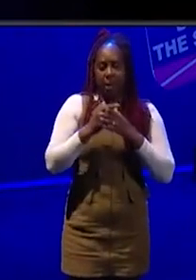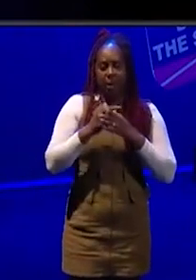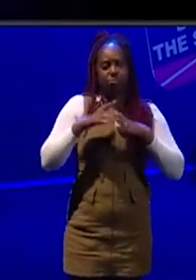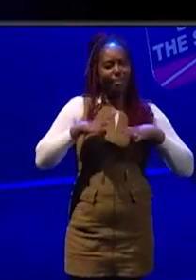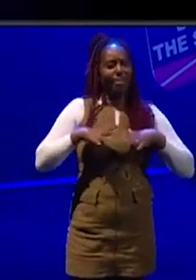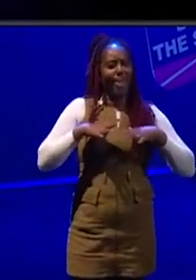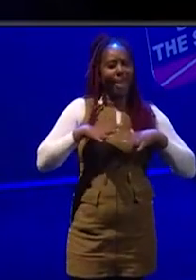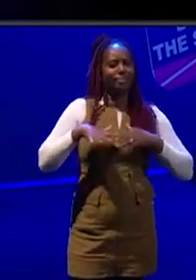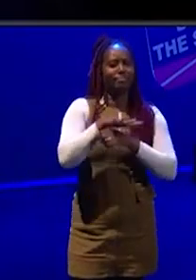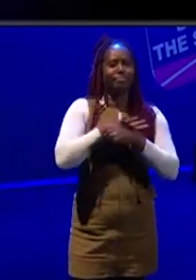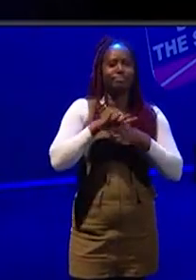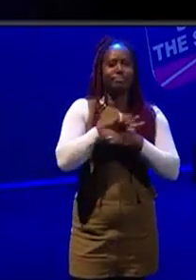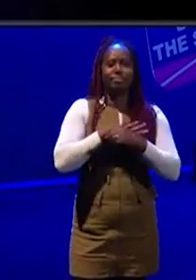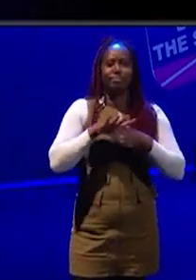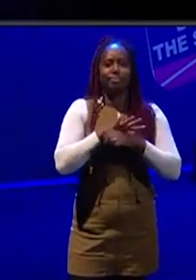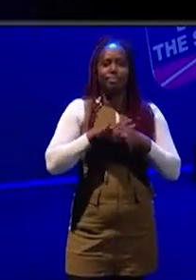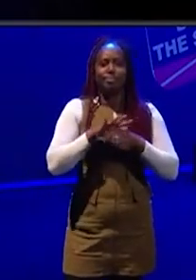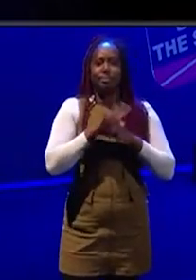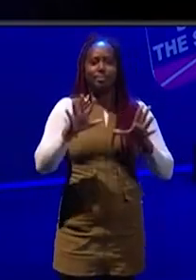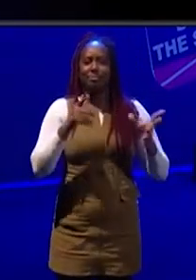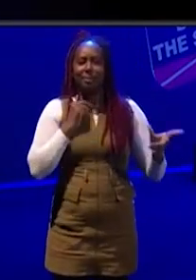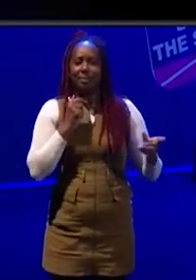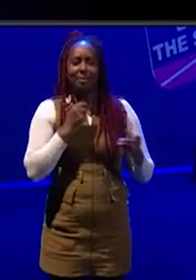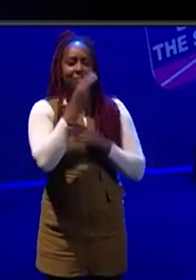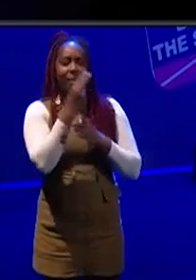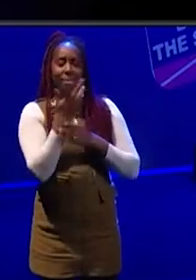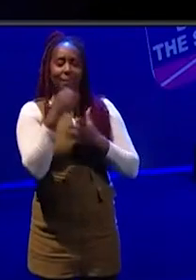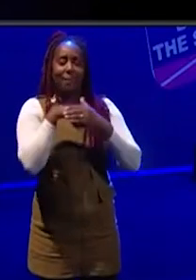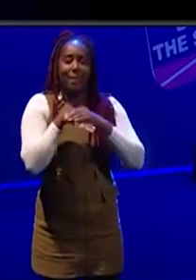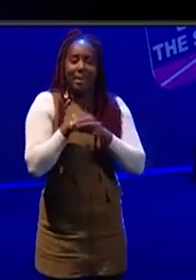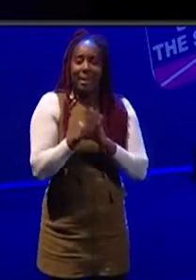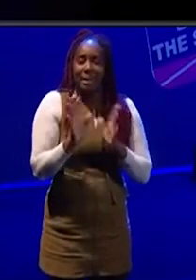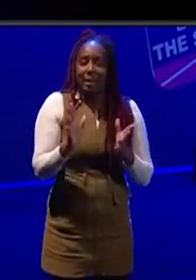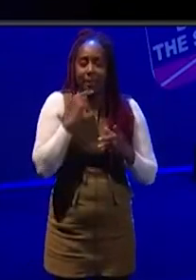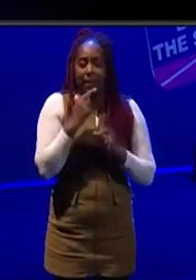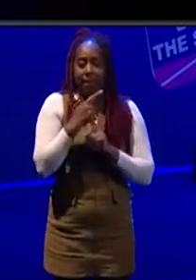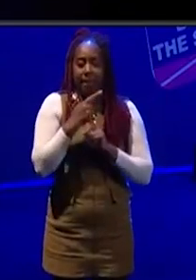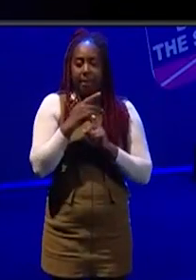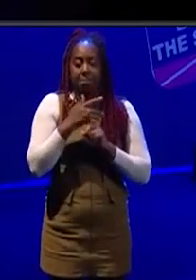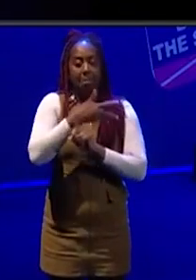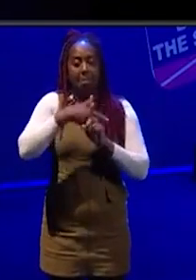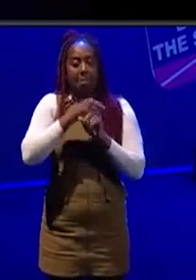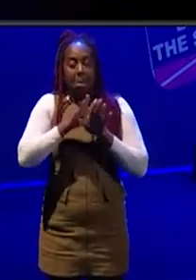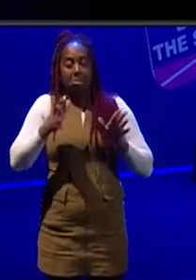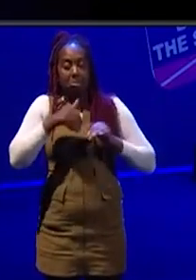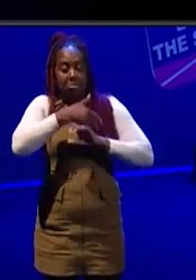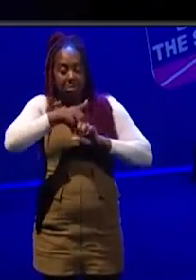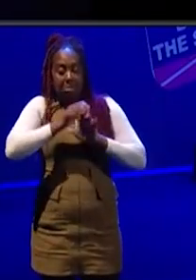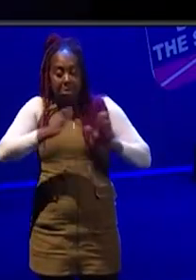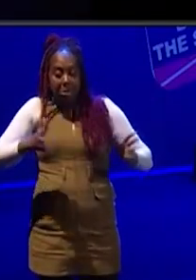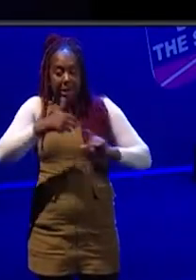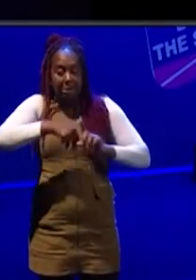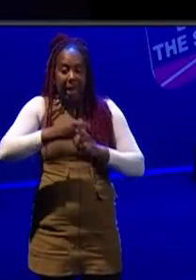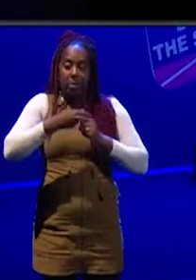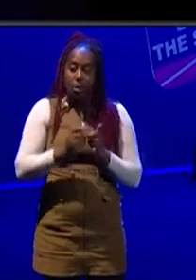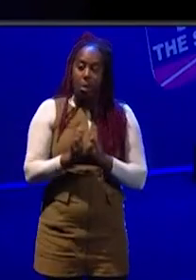that is just the case. Yeah. You don't have to have artists come in, whether they be backstage or in on the